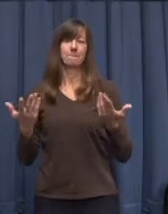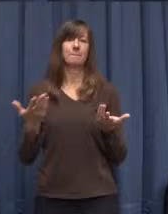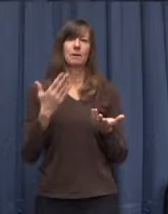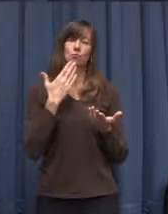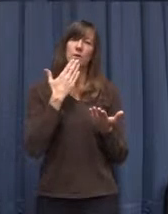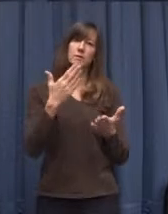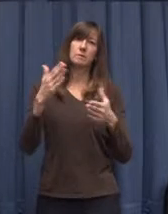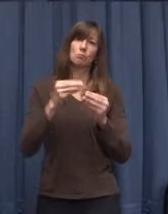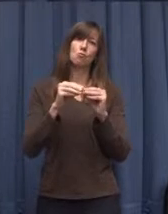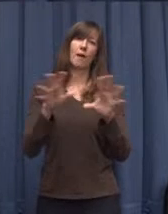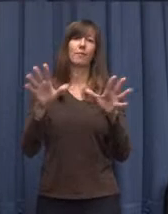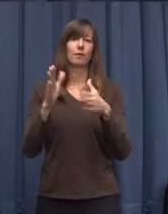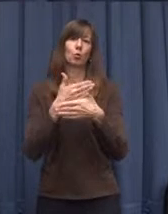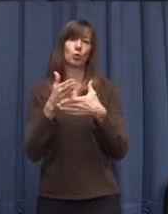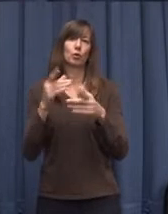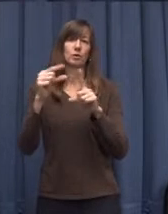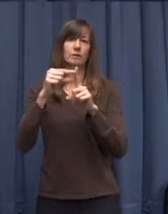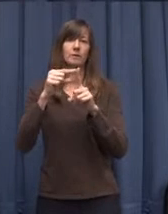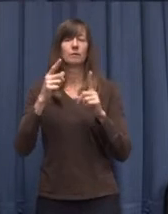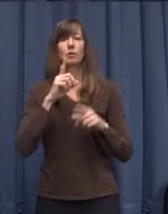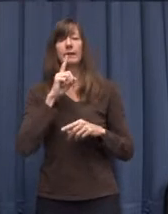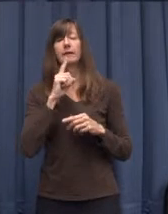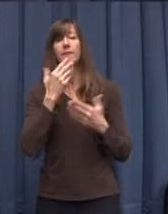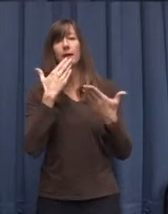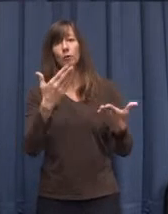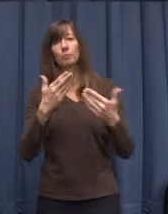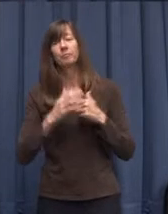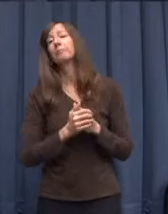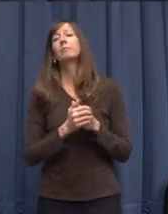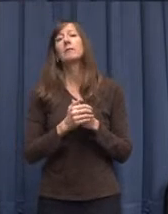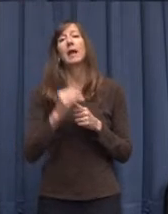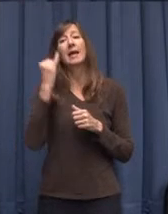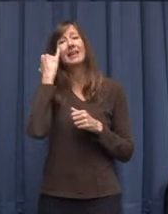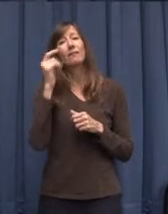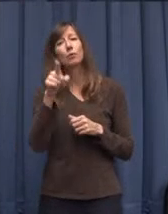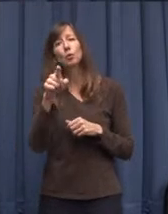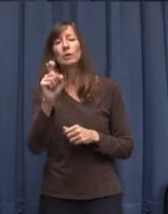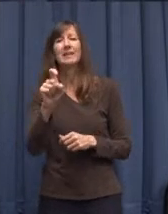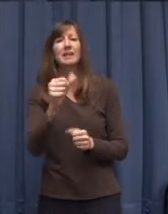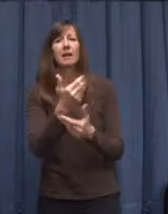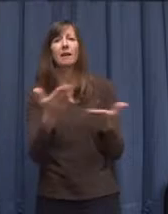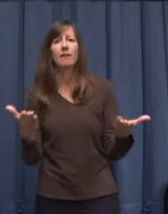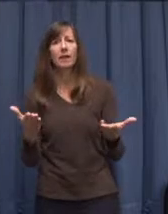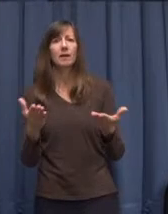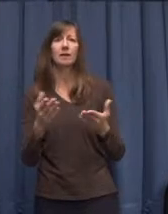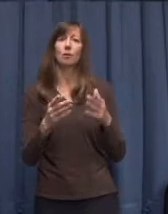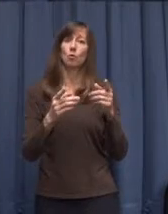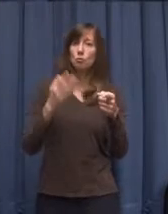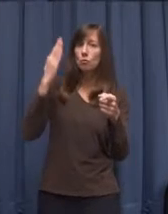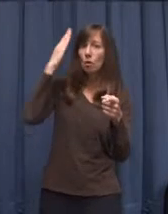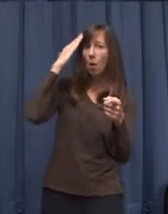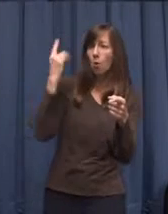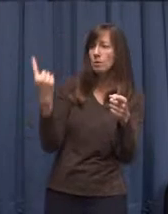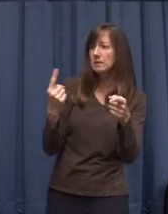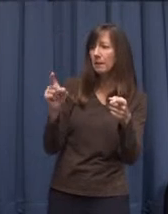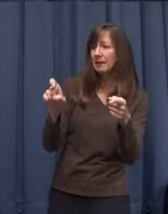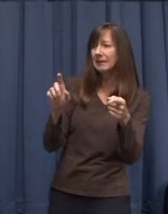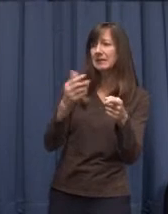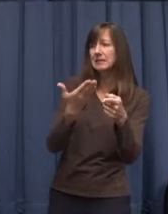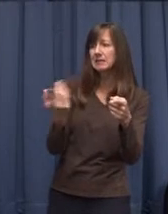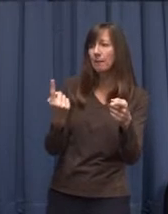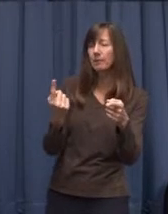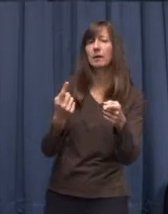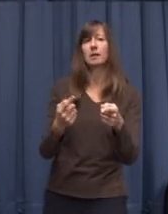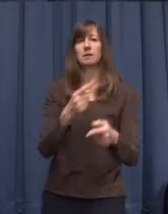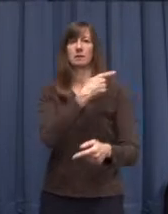does. If you need anything or you know anyone that needs anything, you can always contact our Recovery Service Center. That number's up on